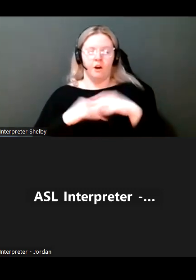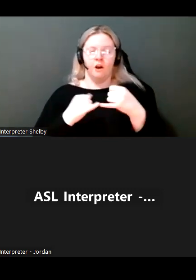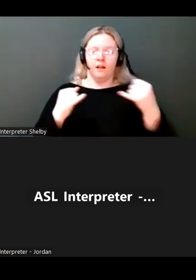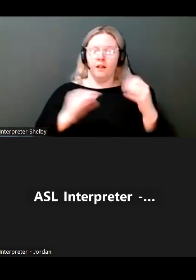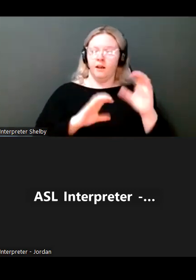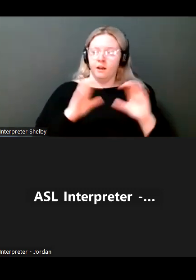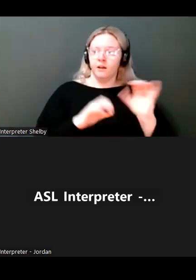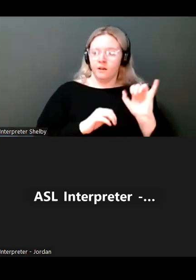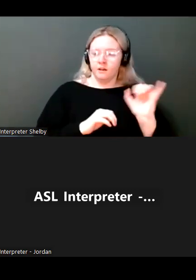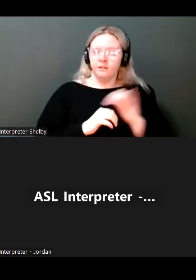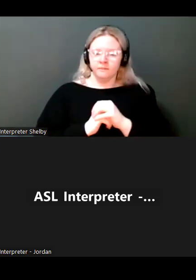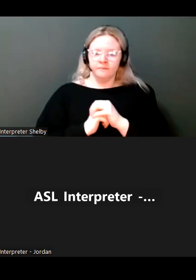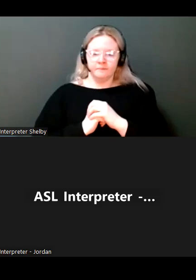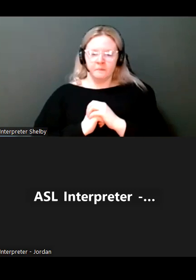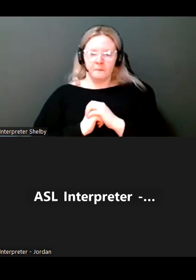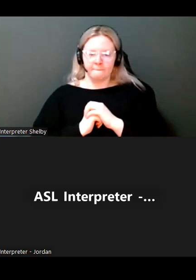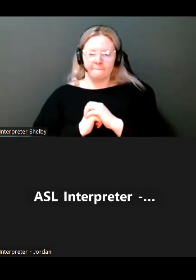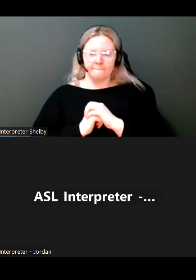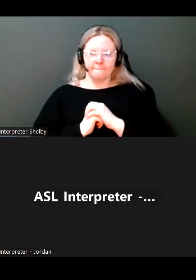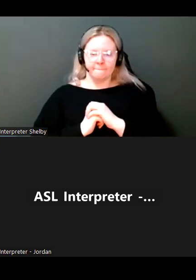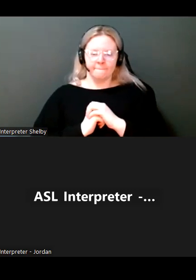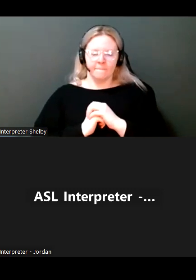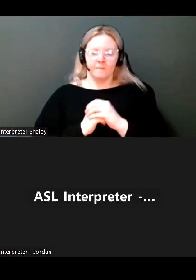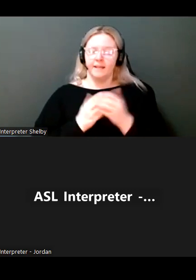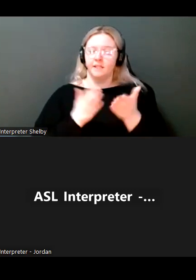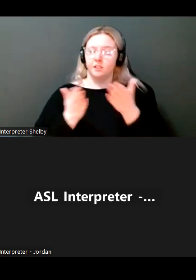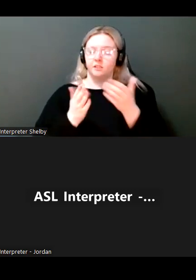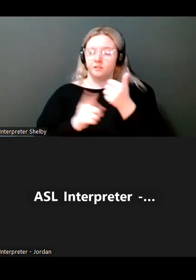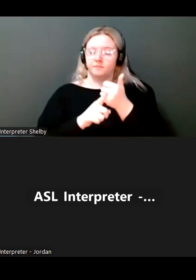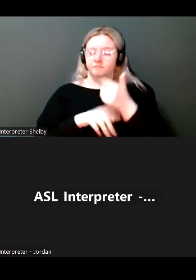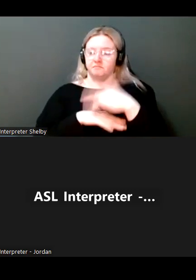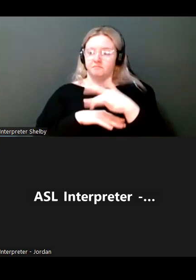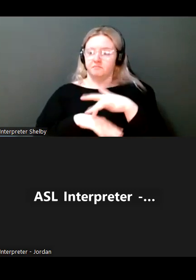there. And services are available in various